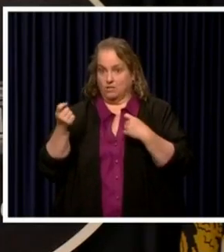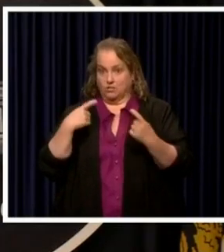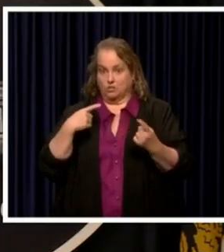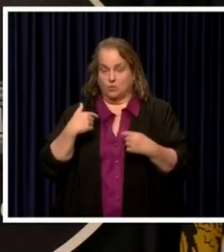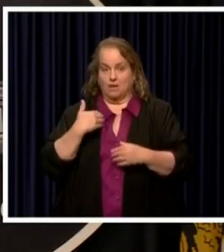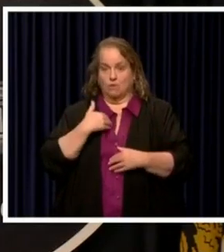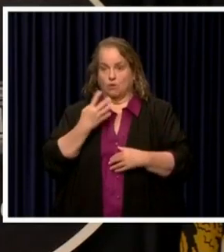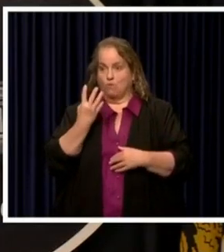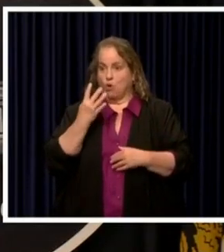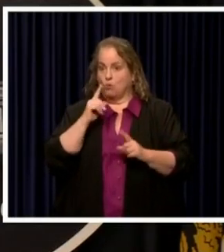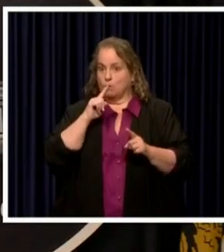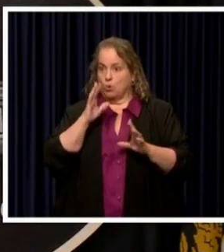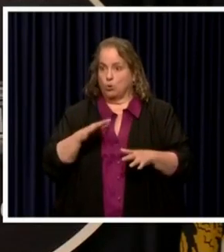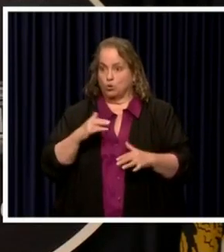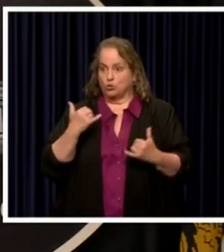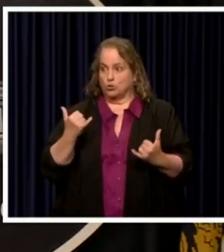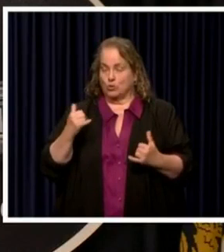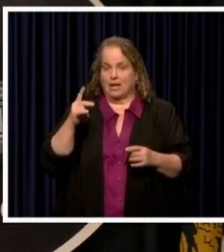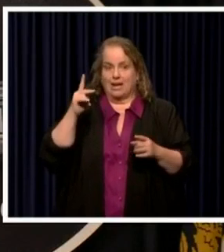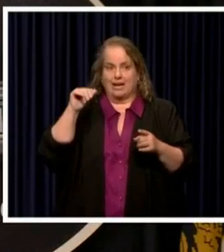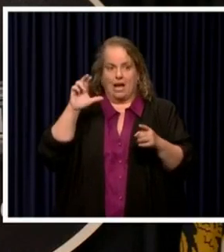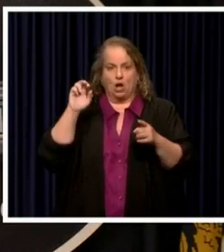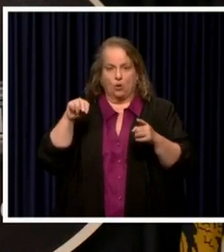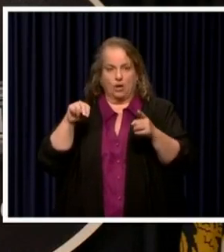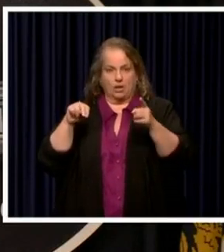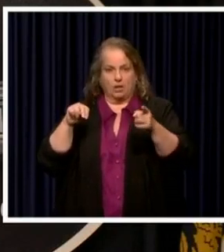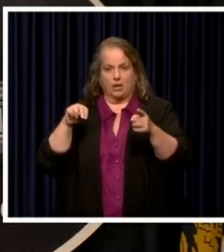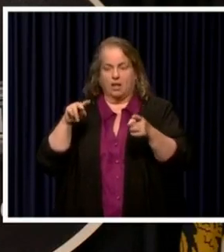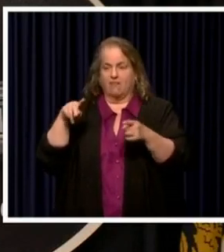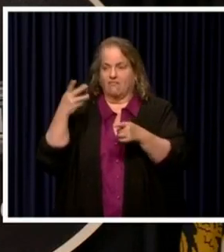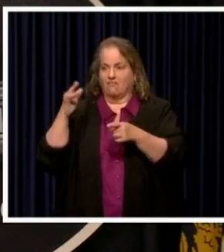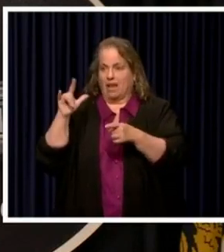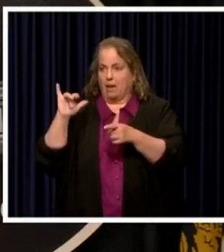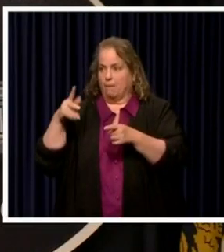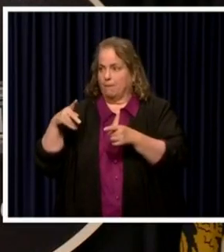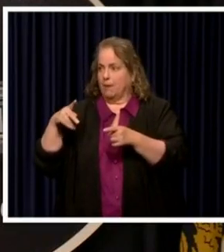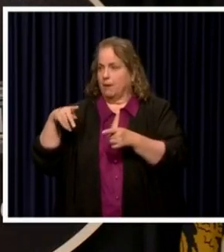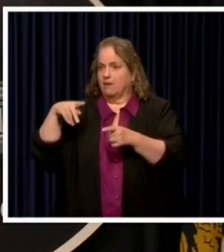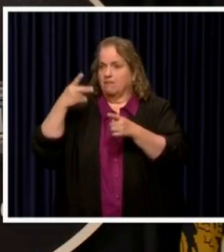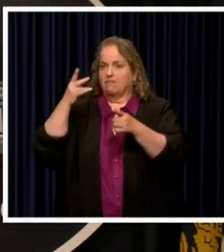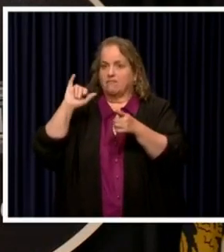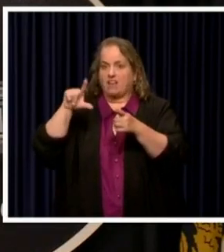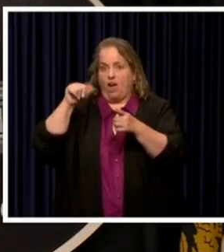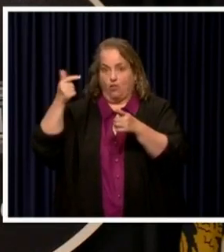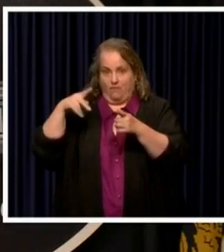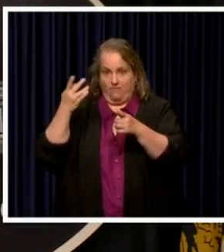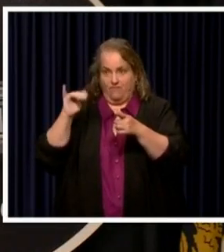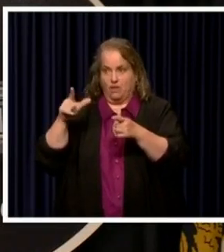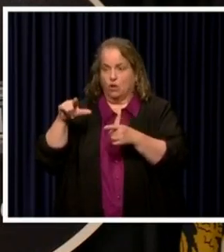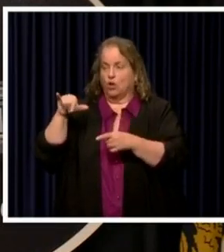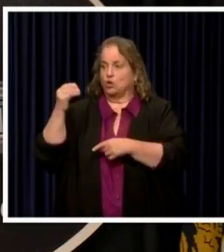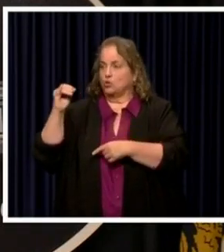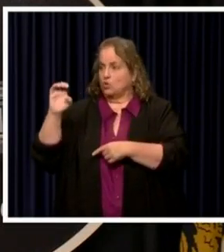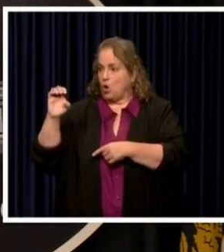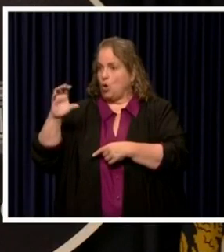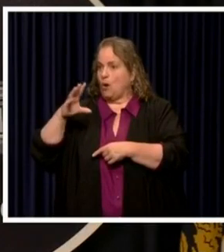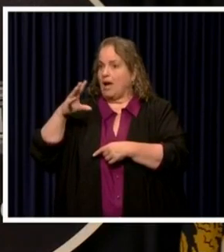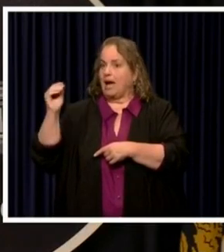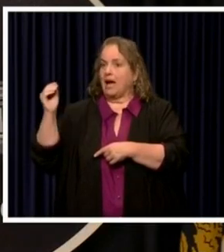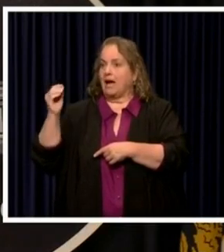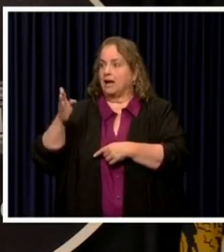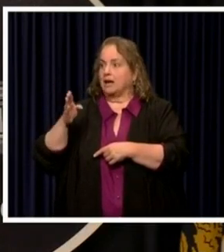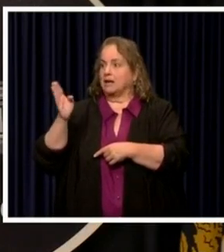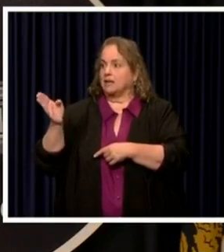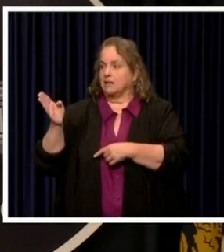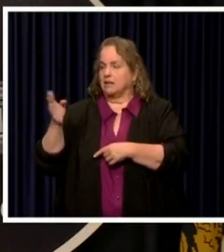have 4 reporters with us today: Karen Czar, Philip Bailey, Phil Pendleton, Joe Ragusa, and